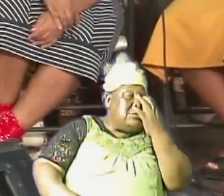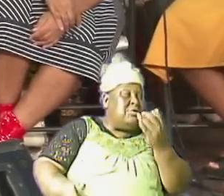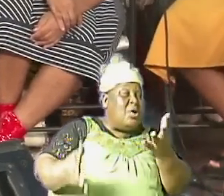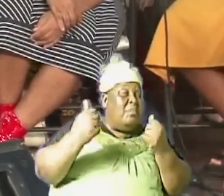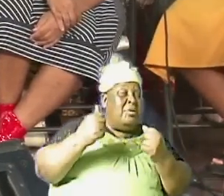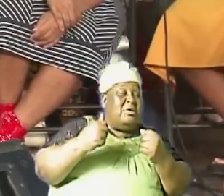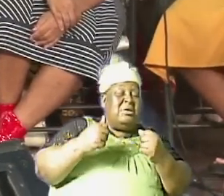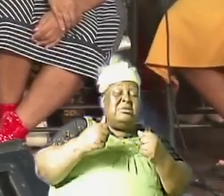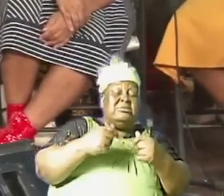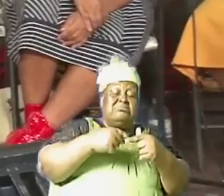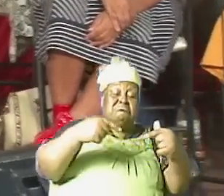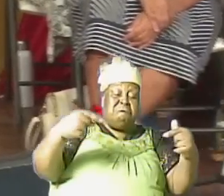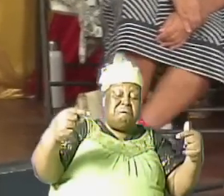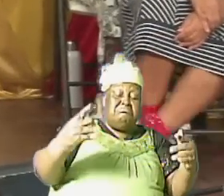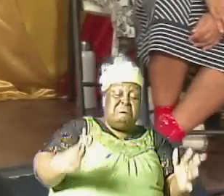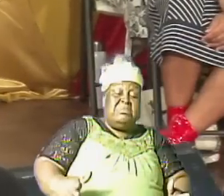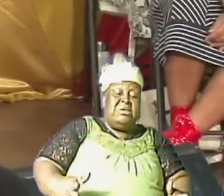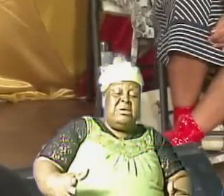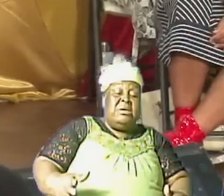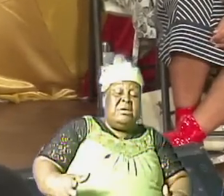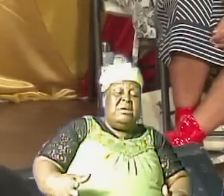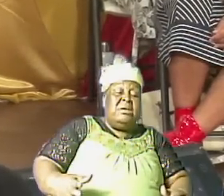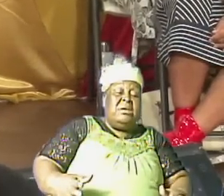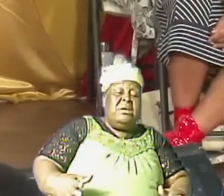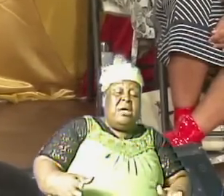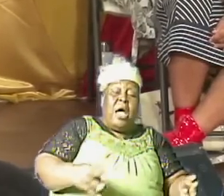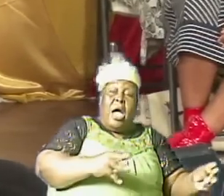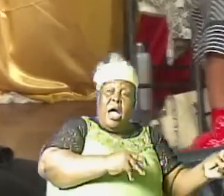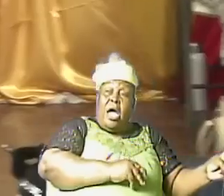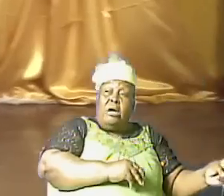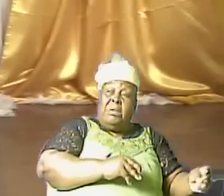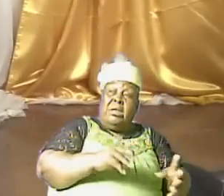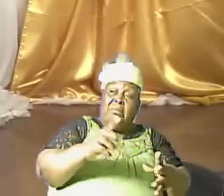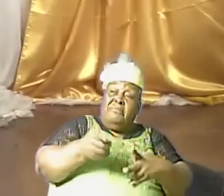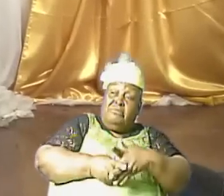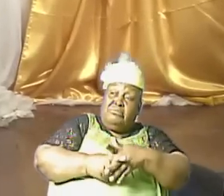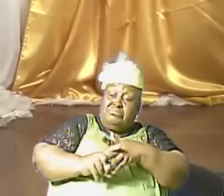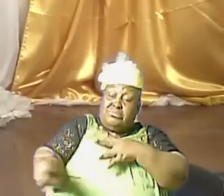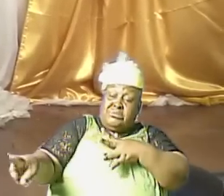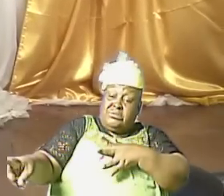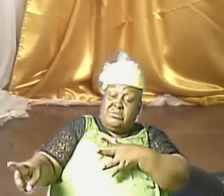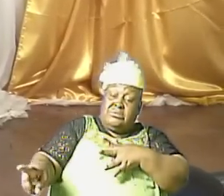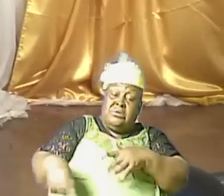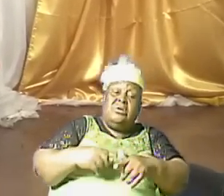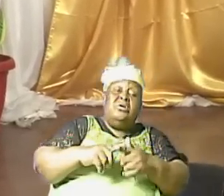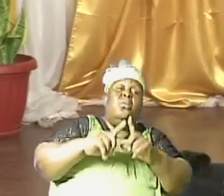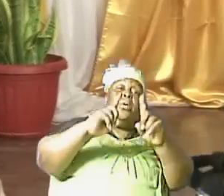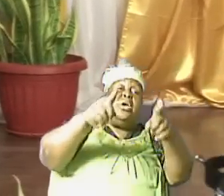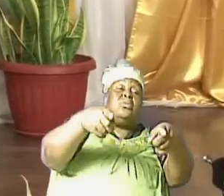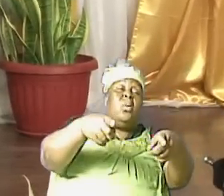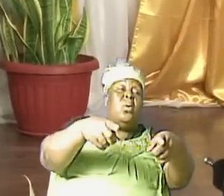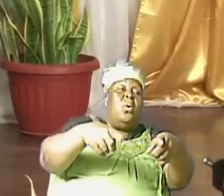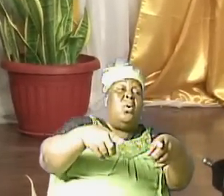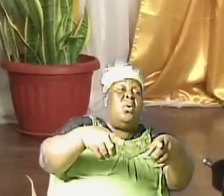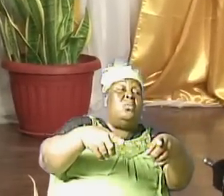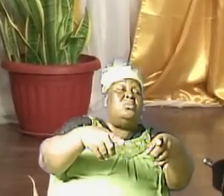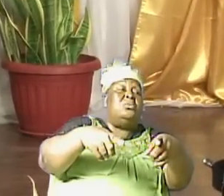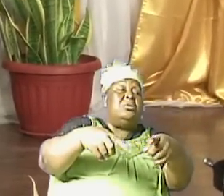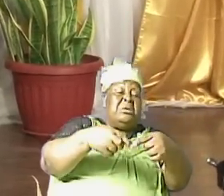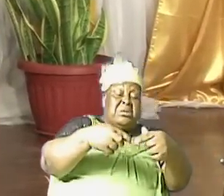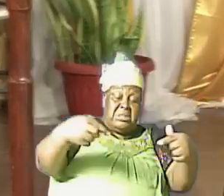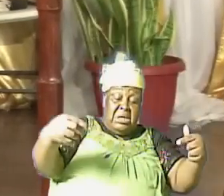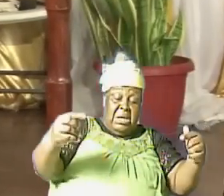discombobulate the Philistine and drive them away. When they get there,